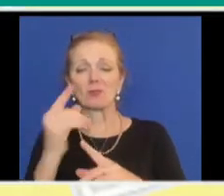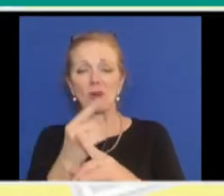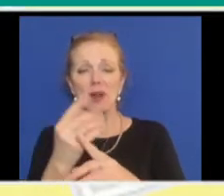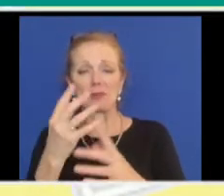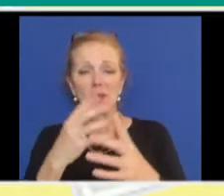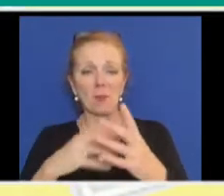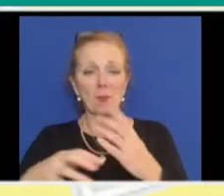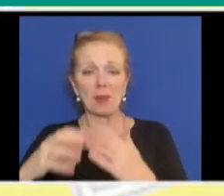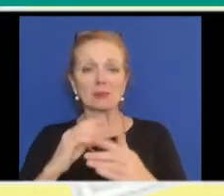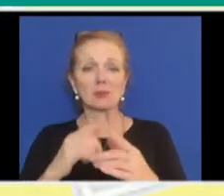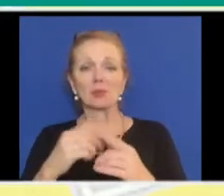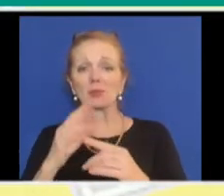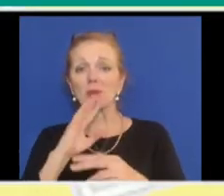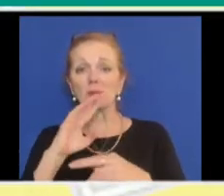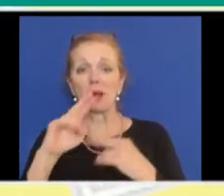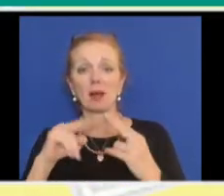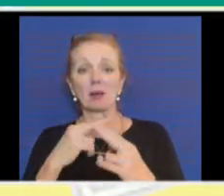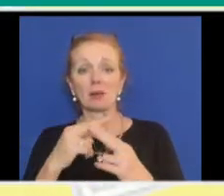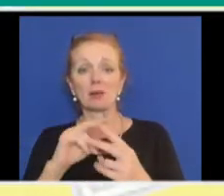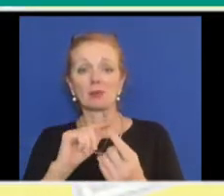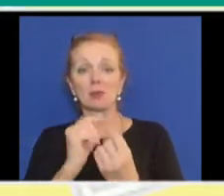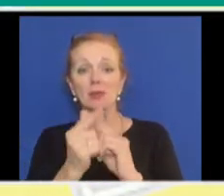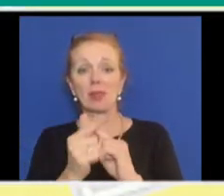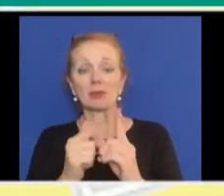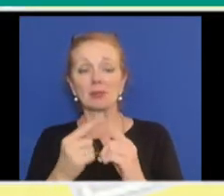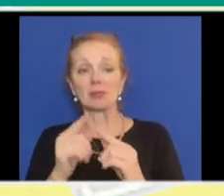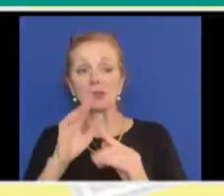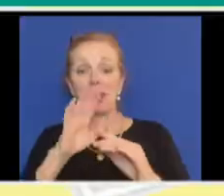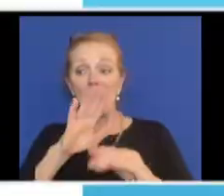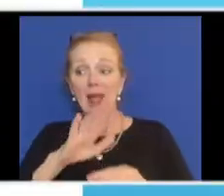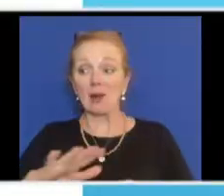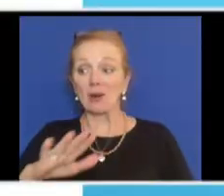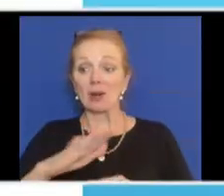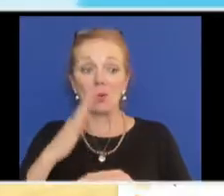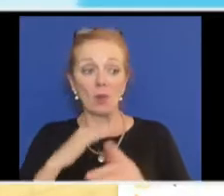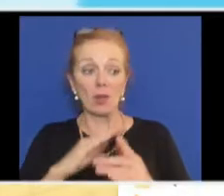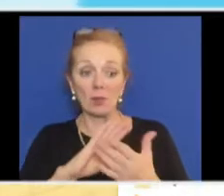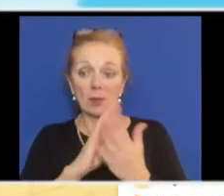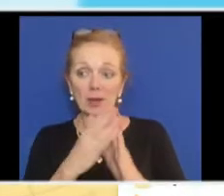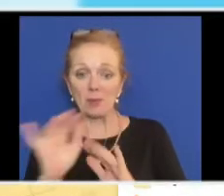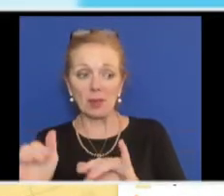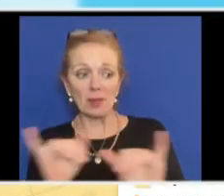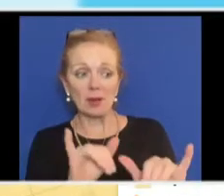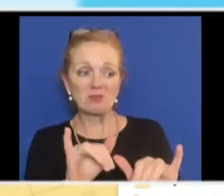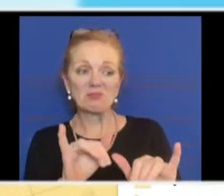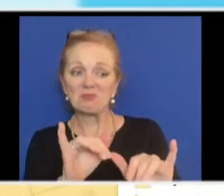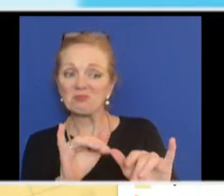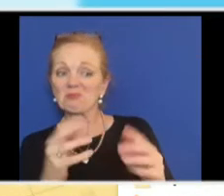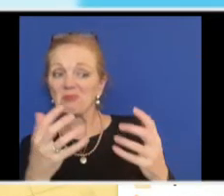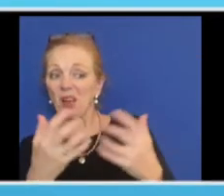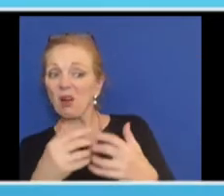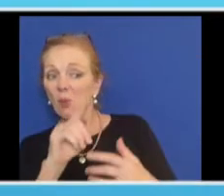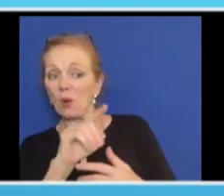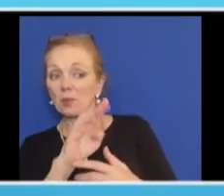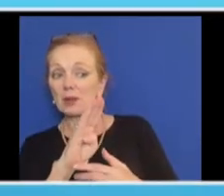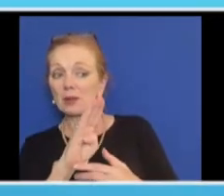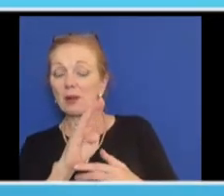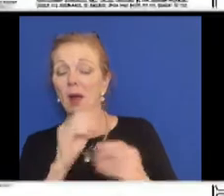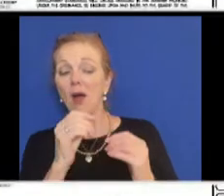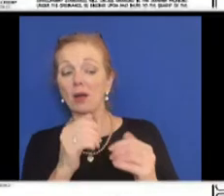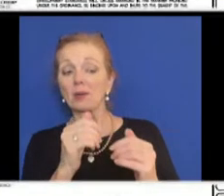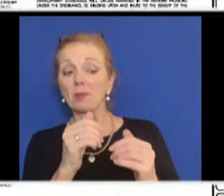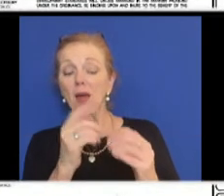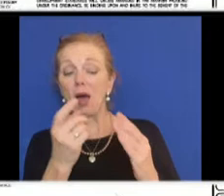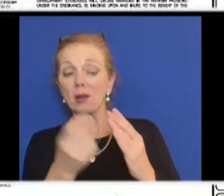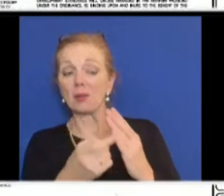about this translation this is an area that will translate to n1b automatically in June and there